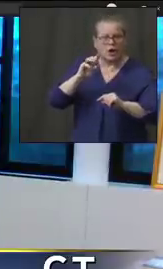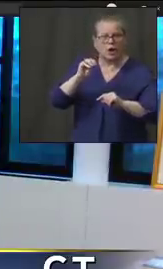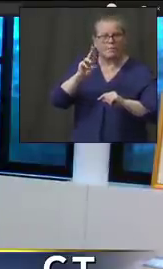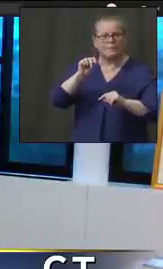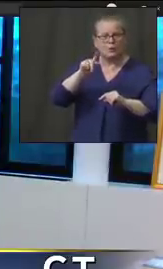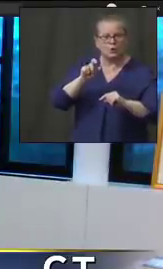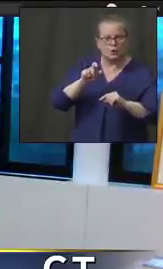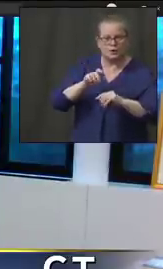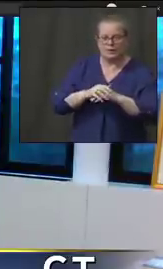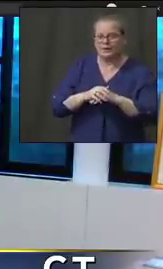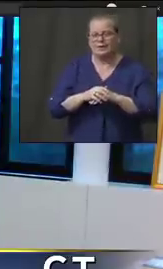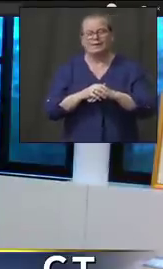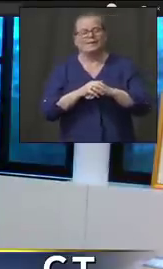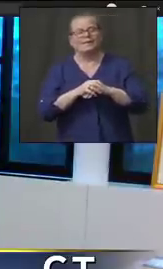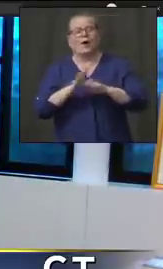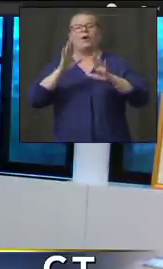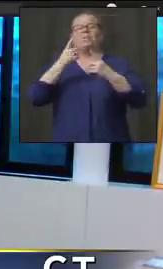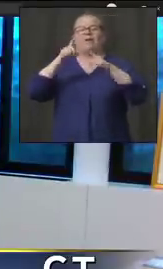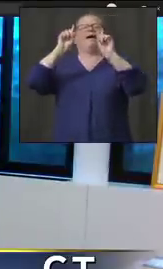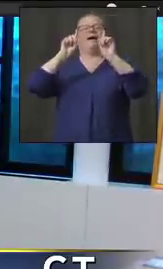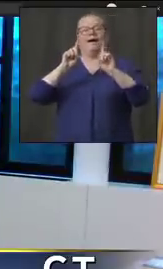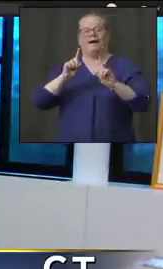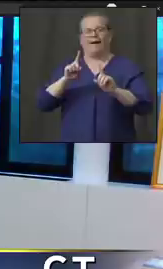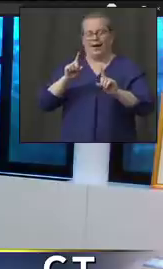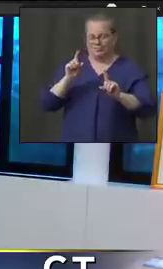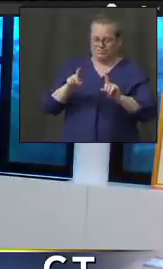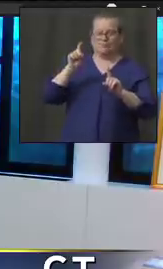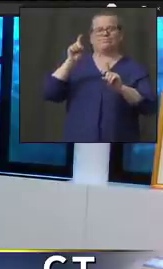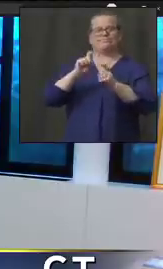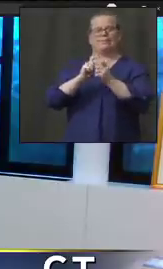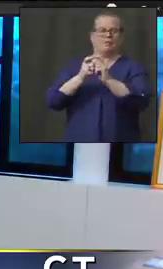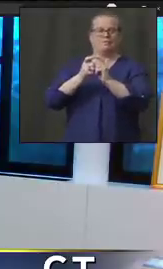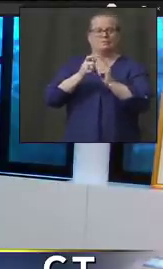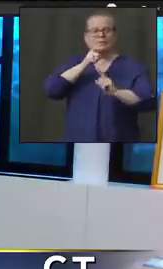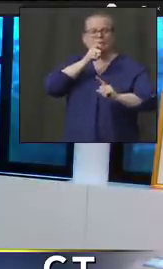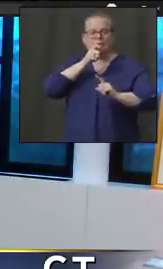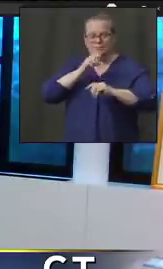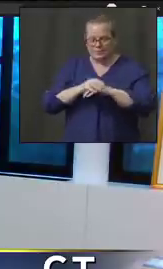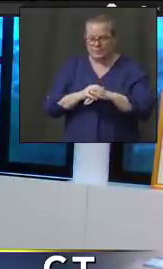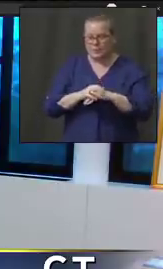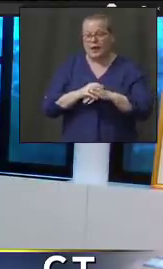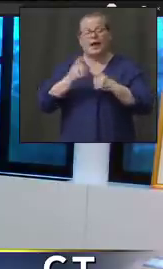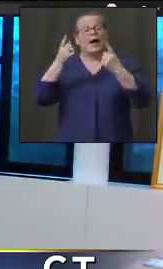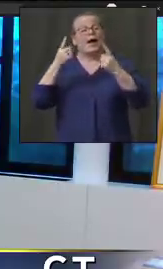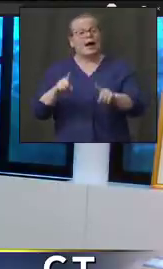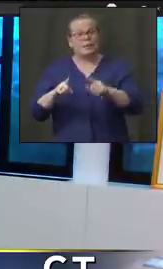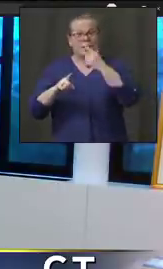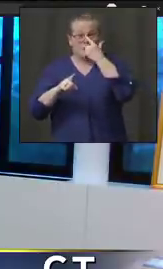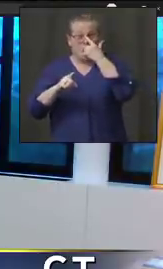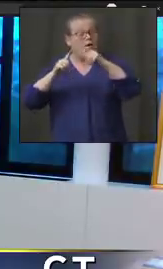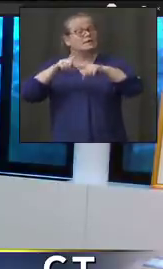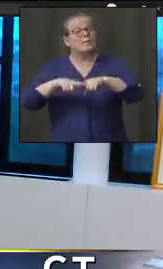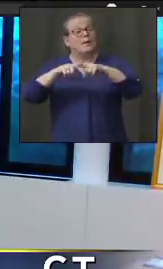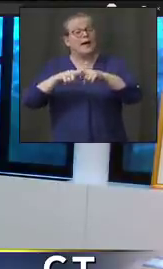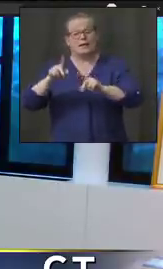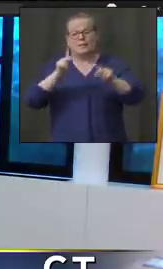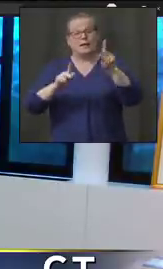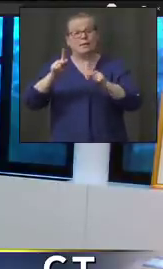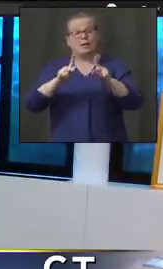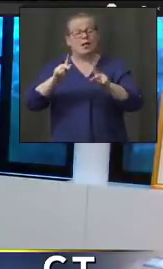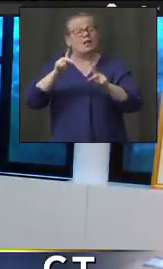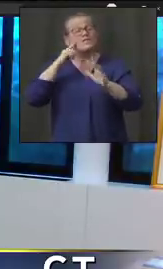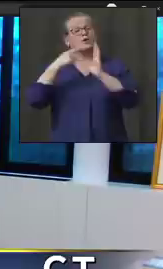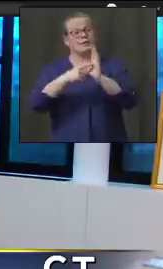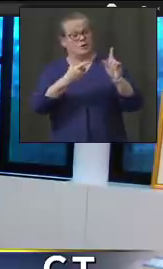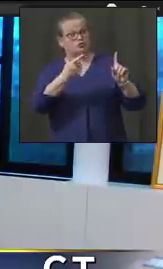back because it's the consumer demand. And if Georgia is any example, consumers are staying away.